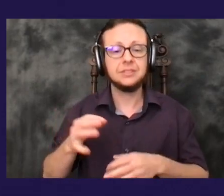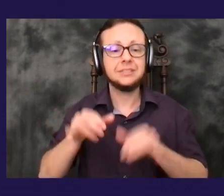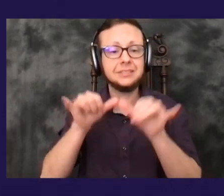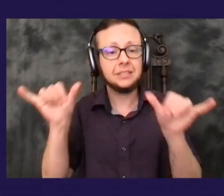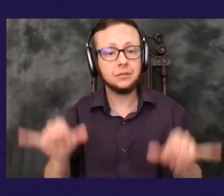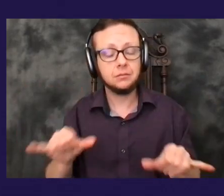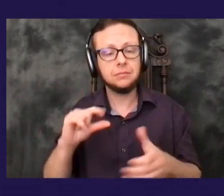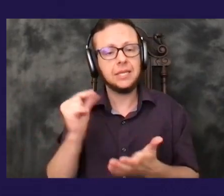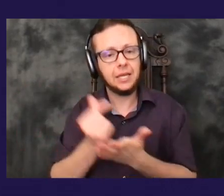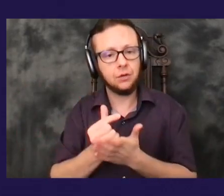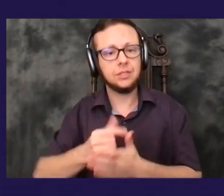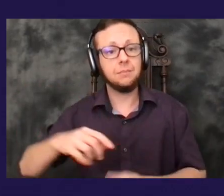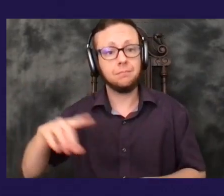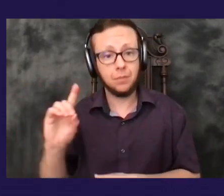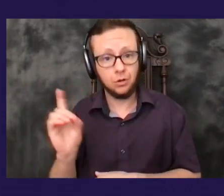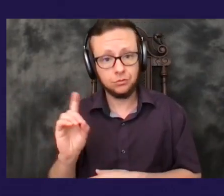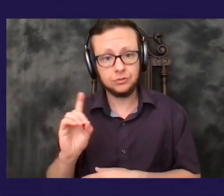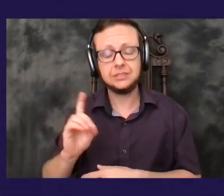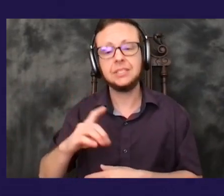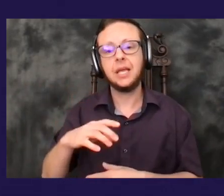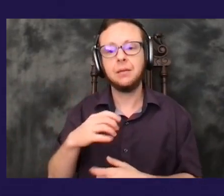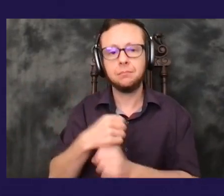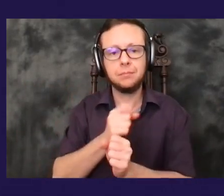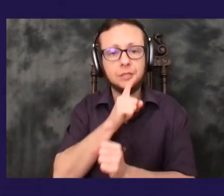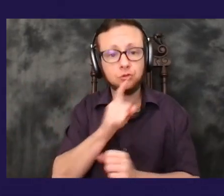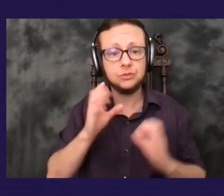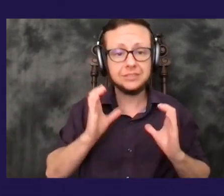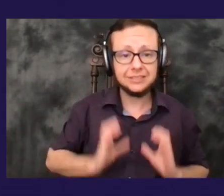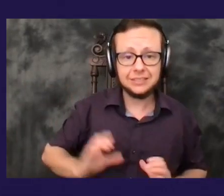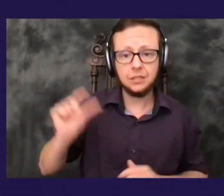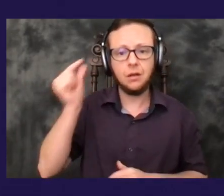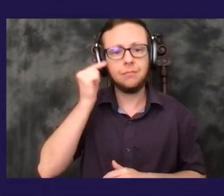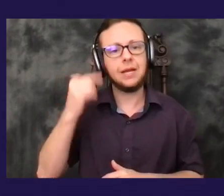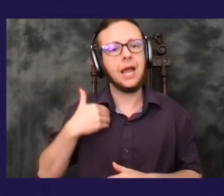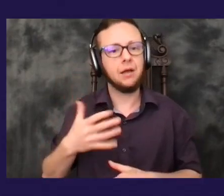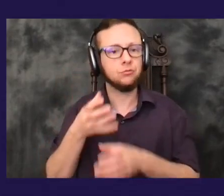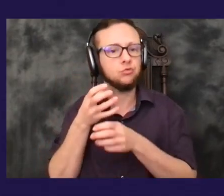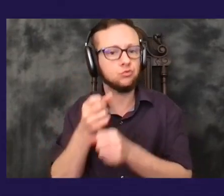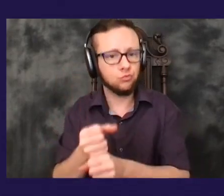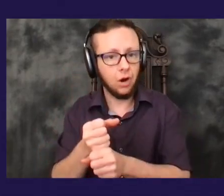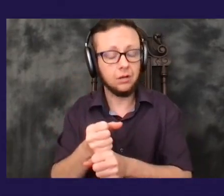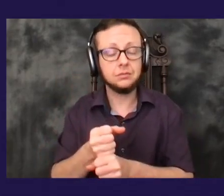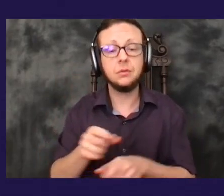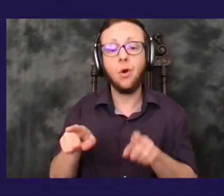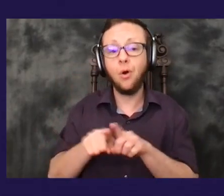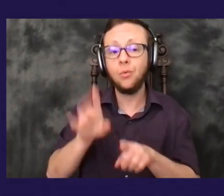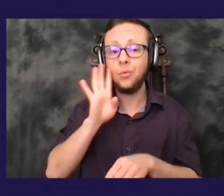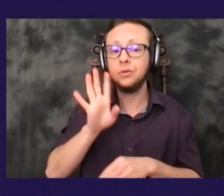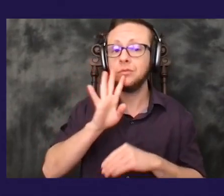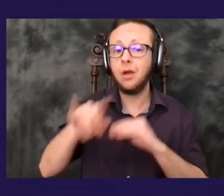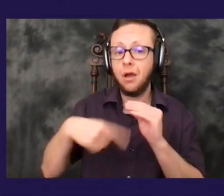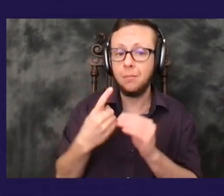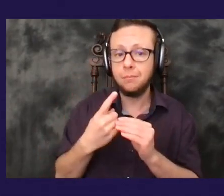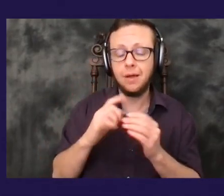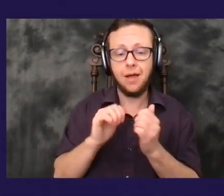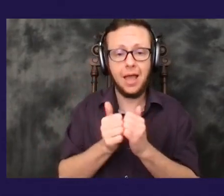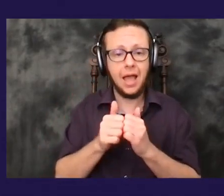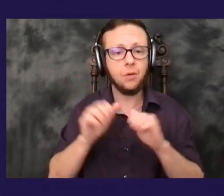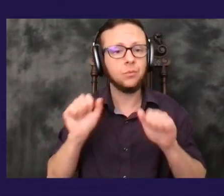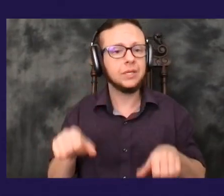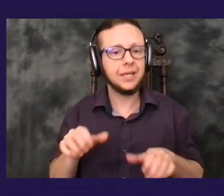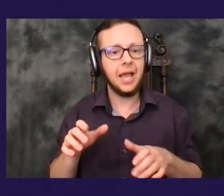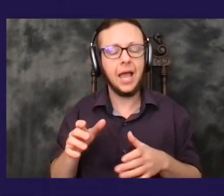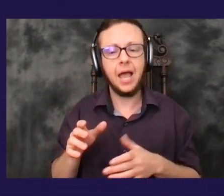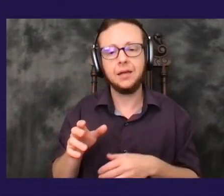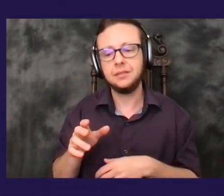trust between citizens and governments. We will also talk about the mechanisms that we can leverage to understand the